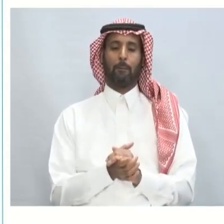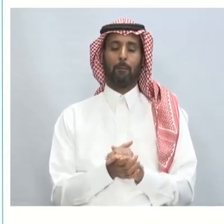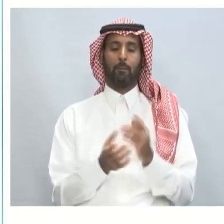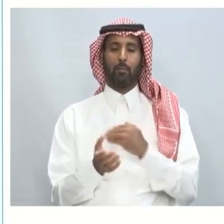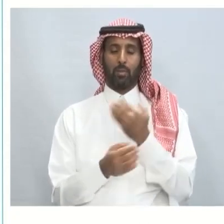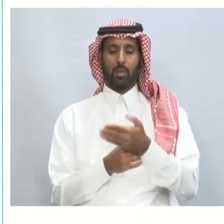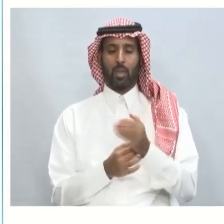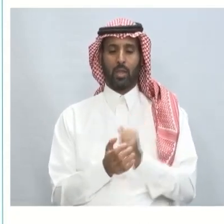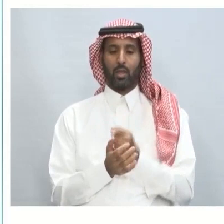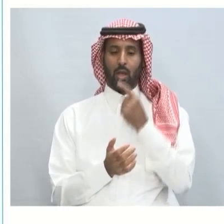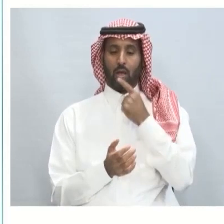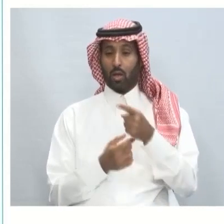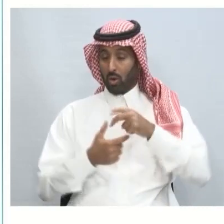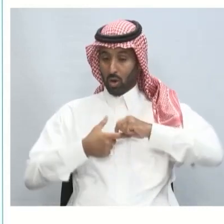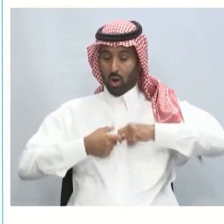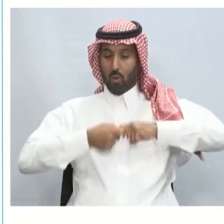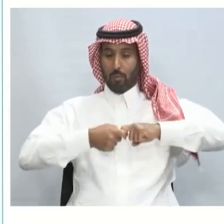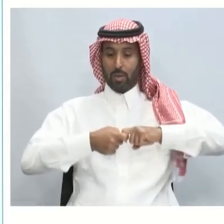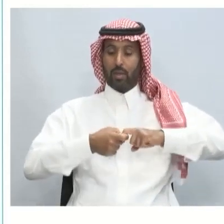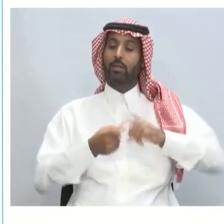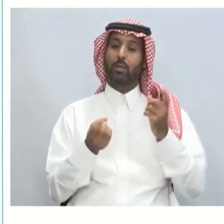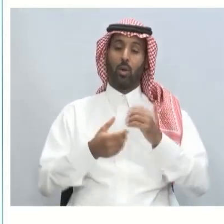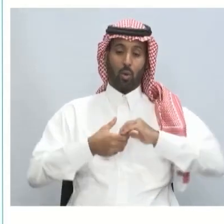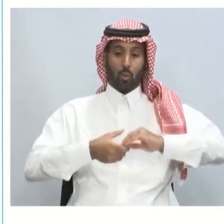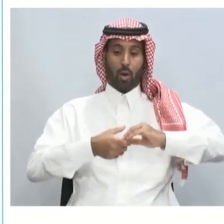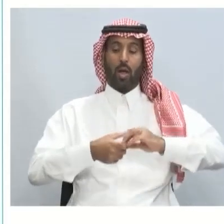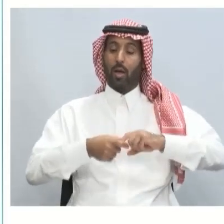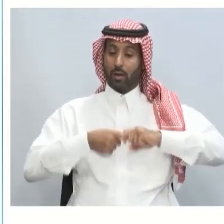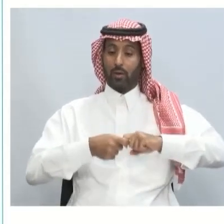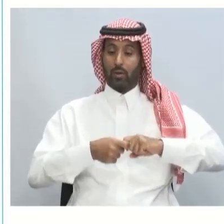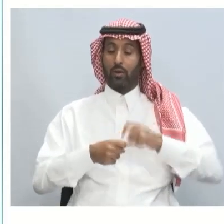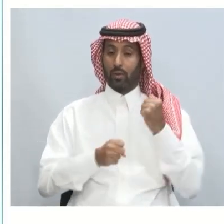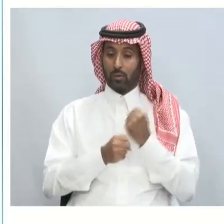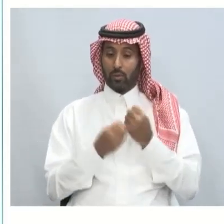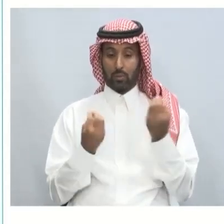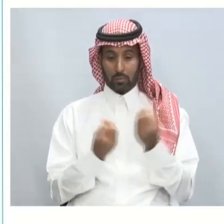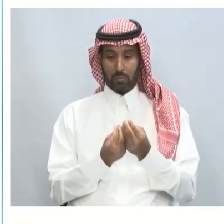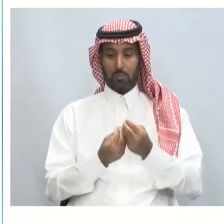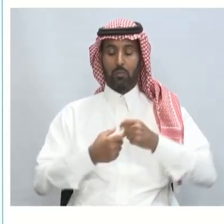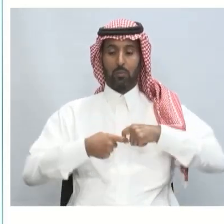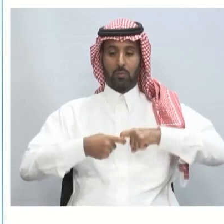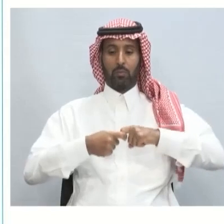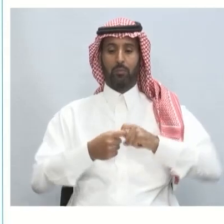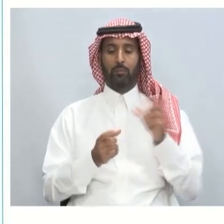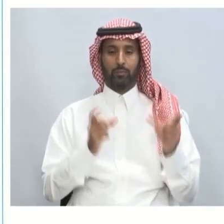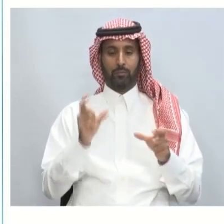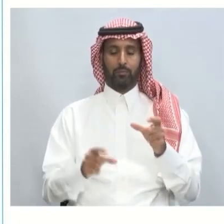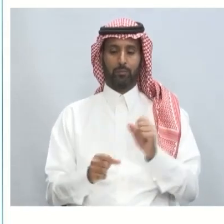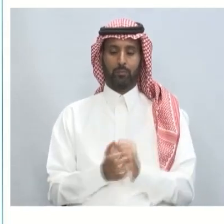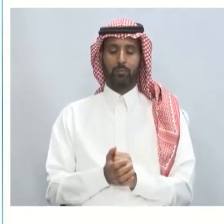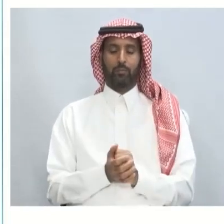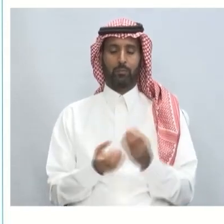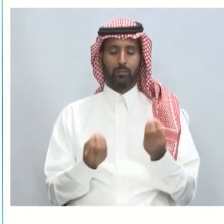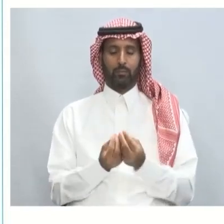Yes, of course, this is an easy one. I cooperate. I work well with others. So I